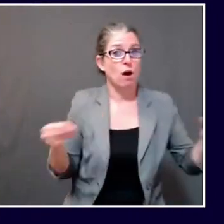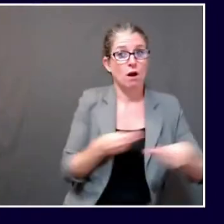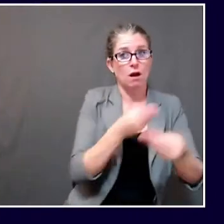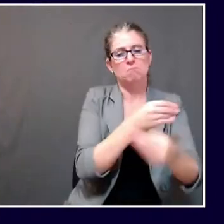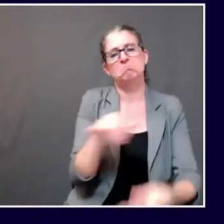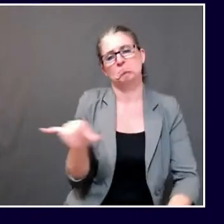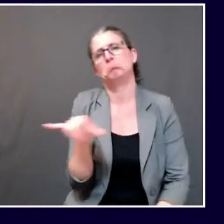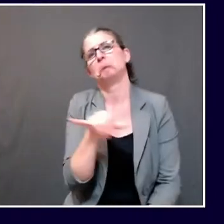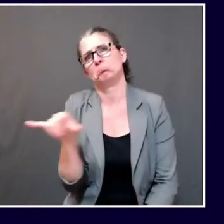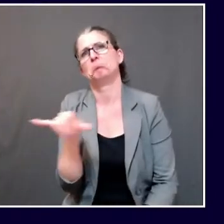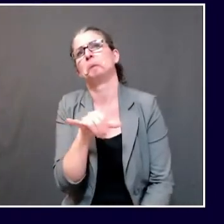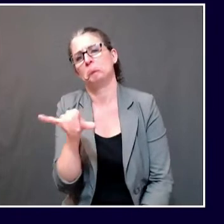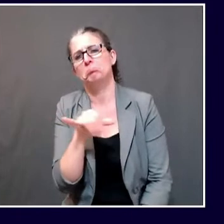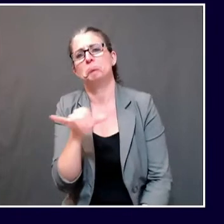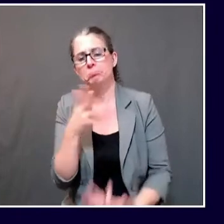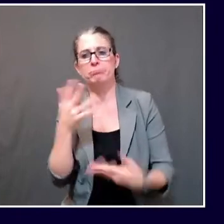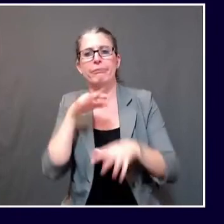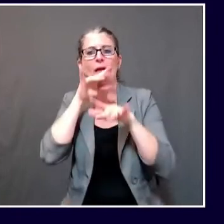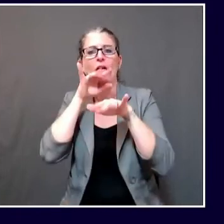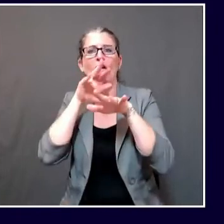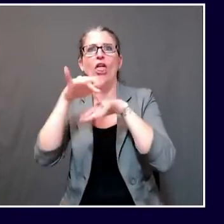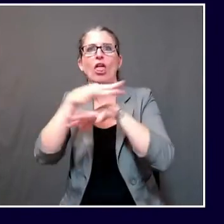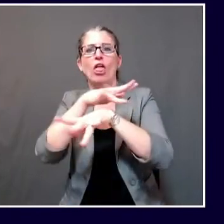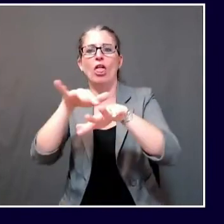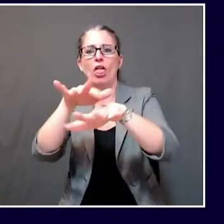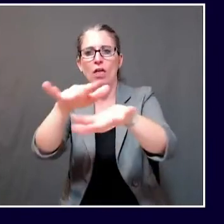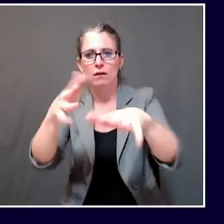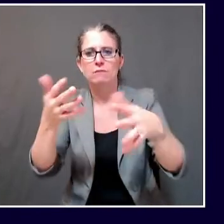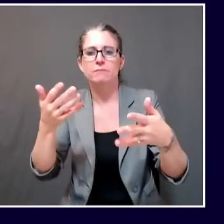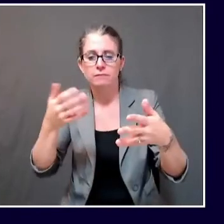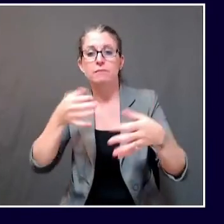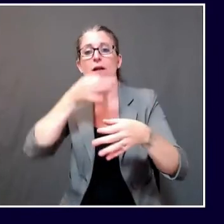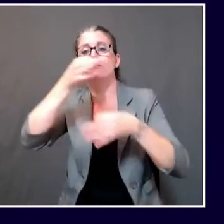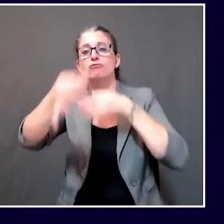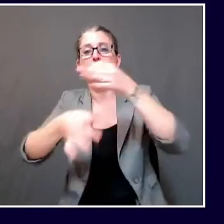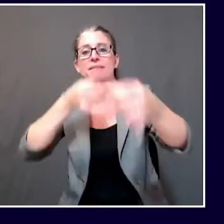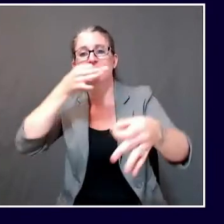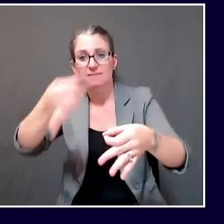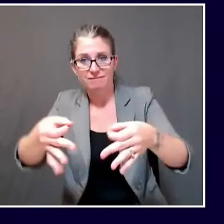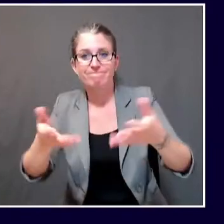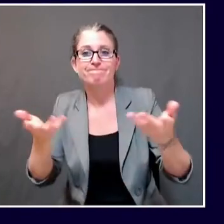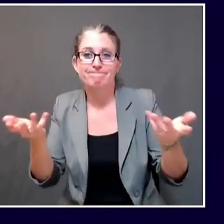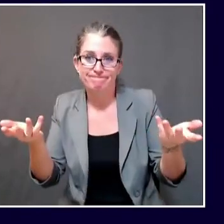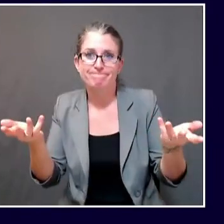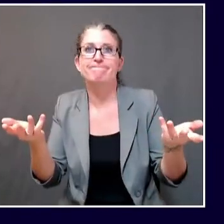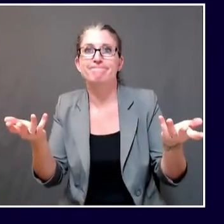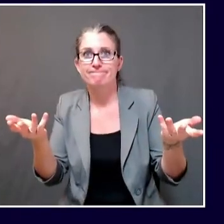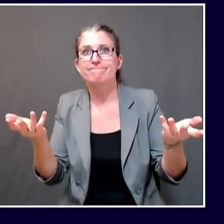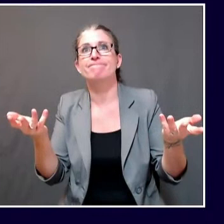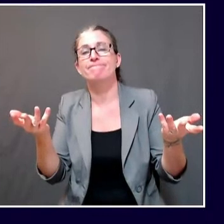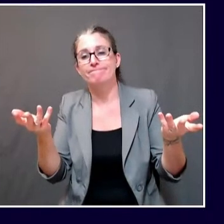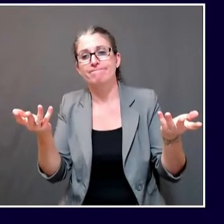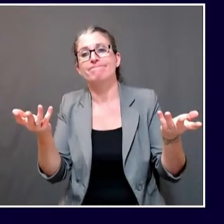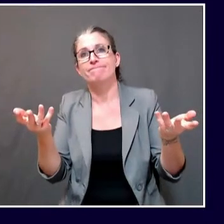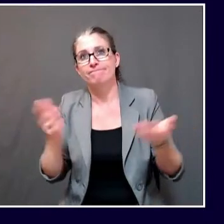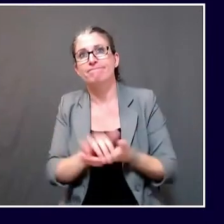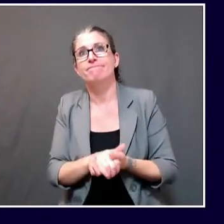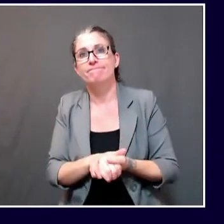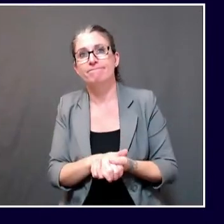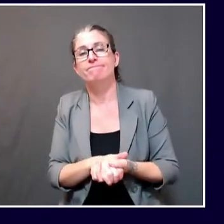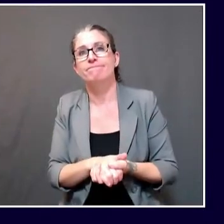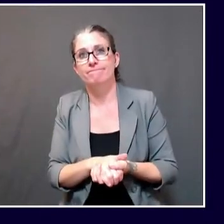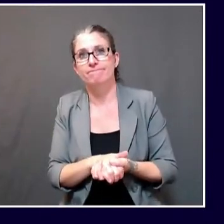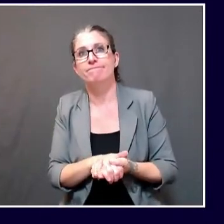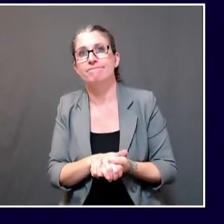by longer distance airborne transmission. What differentiates the flu from COVID-19 from